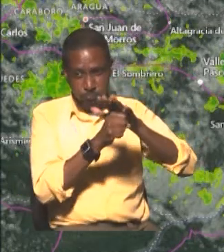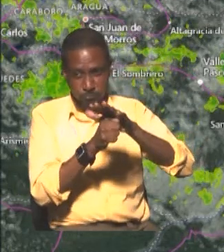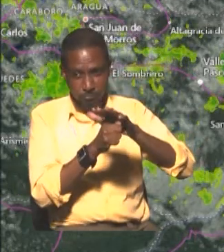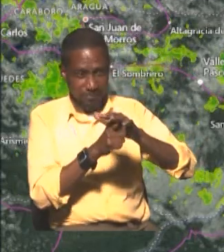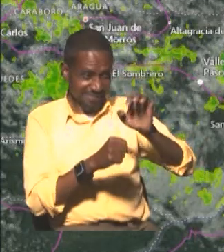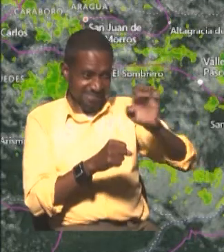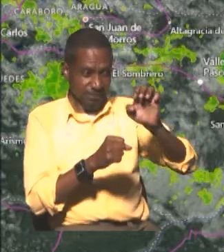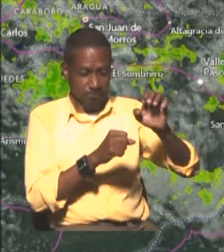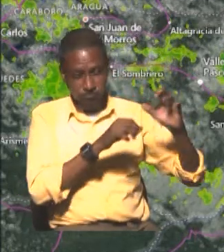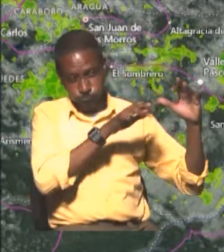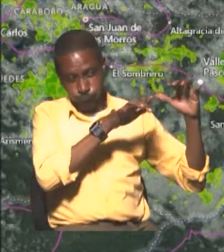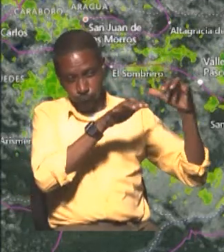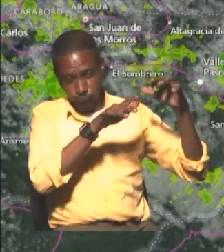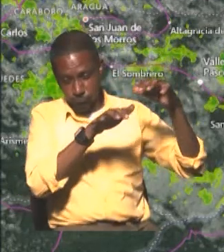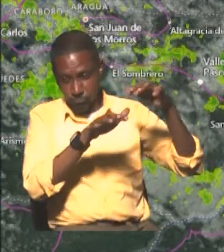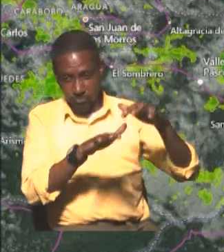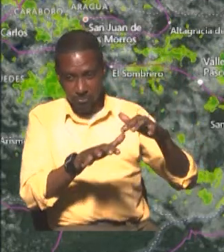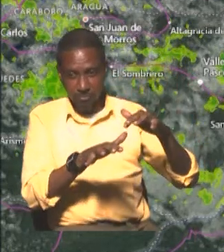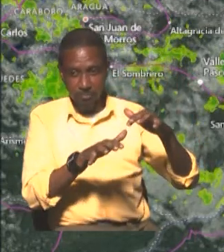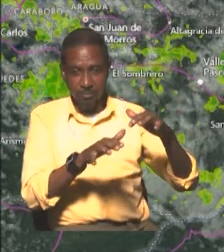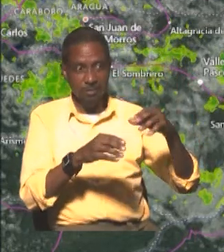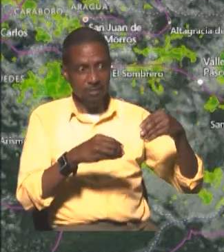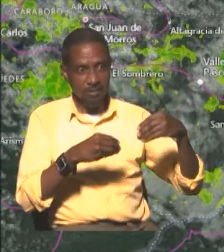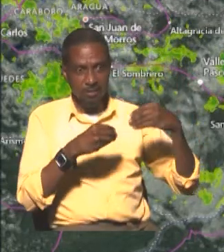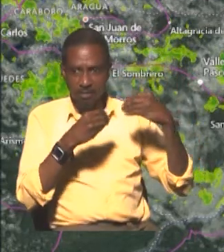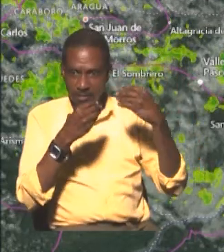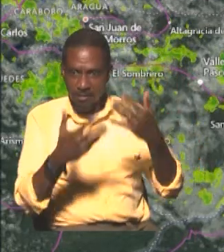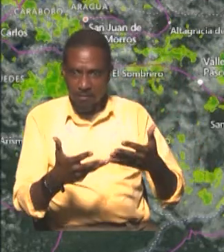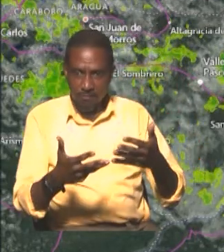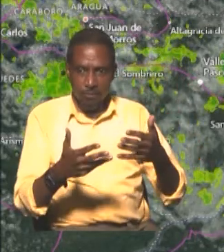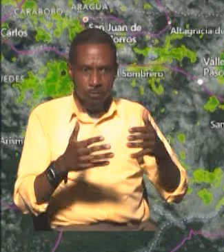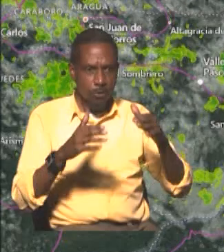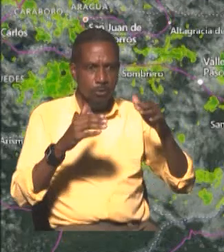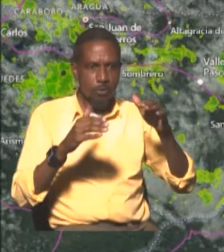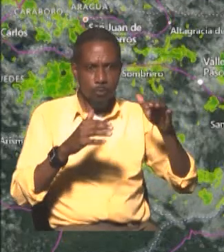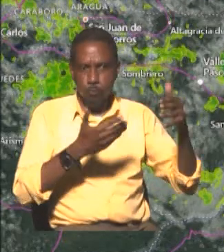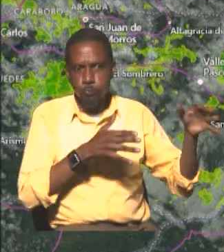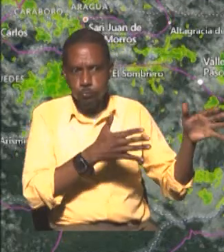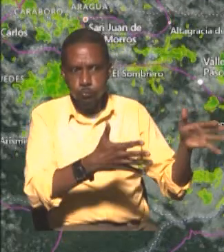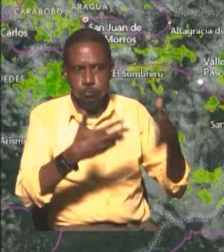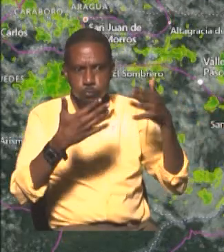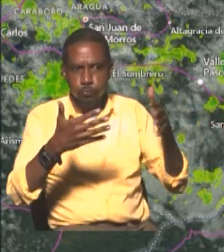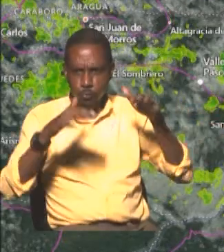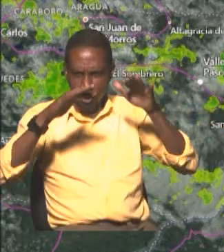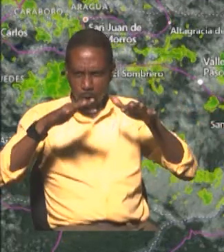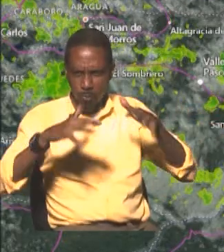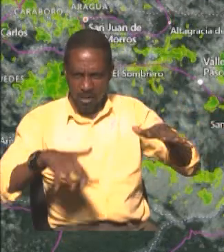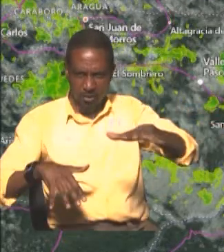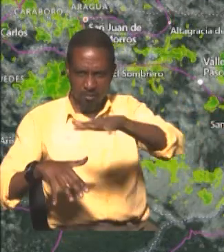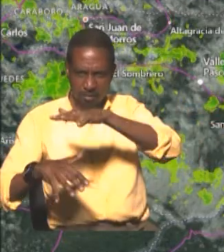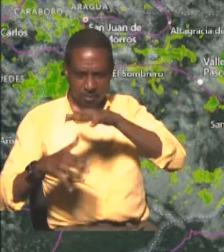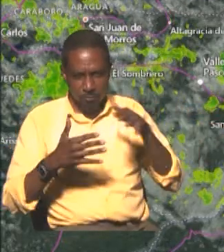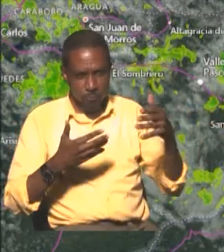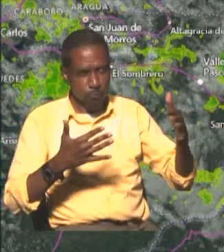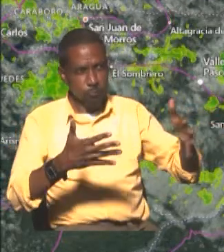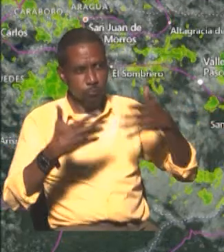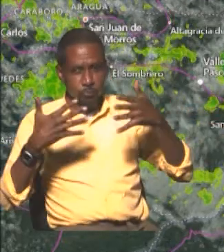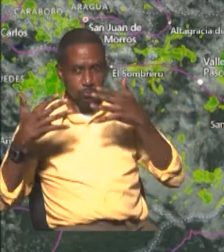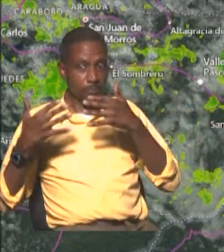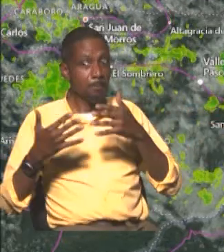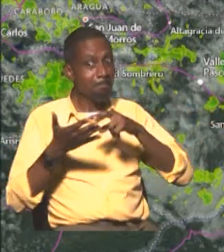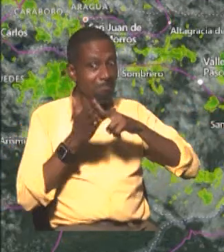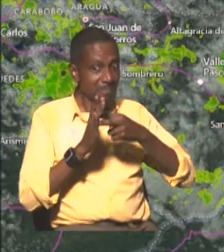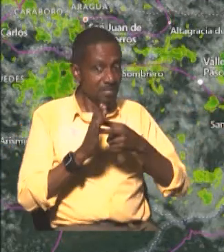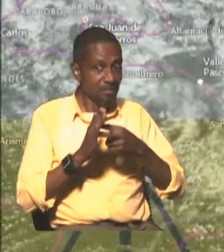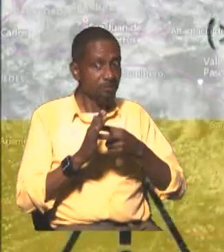east. This system is generating strong surface to low level winds across much of the area. This is your reminder that